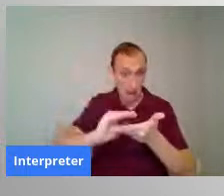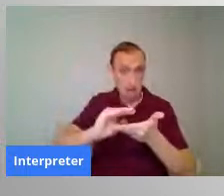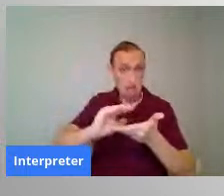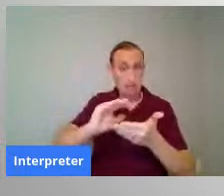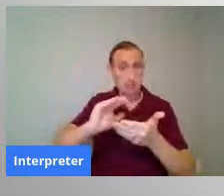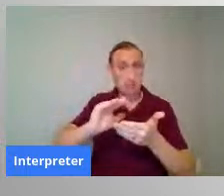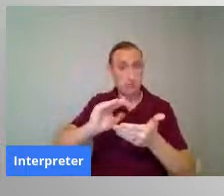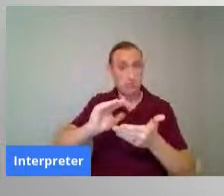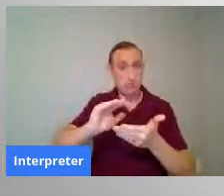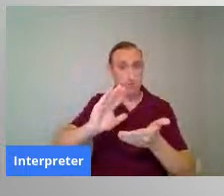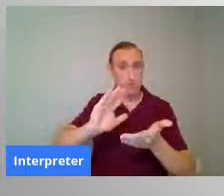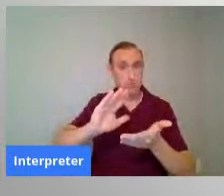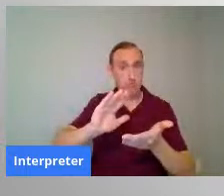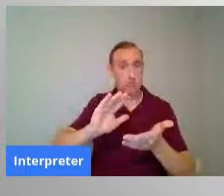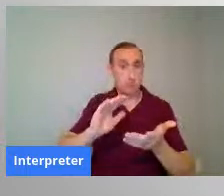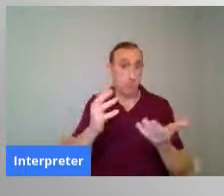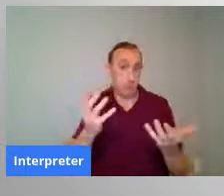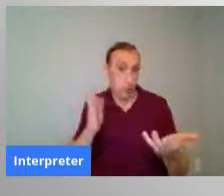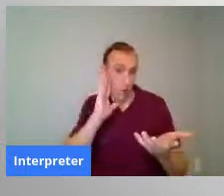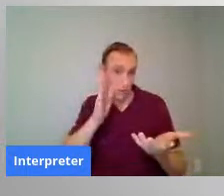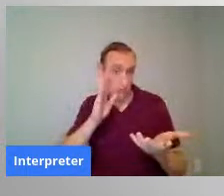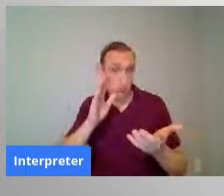budget. So we can just leave it there.